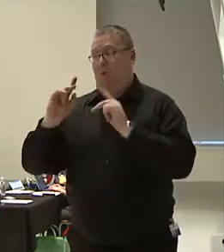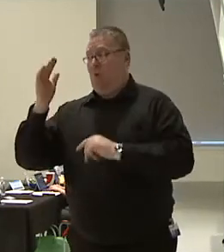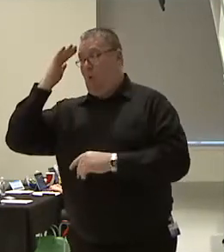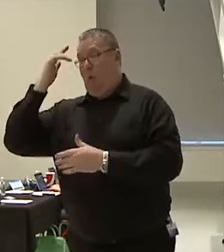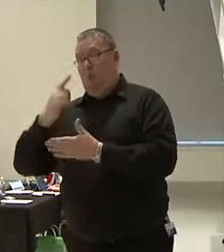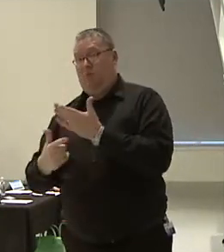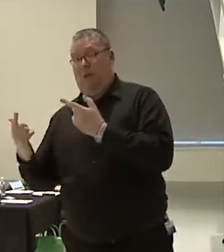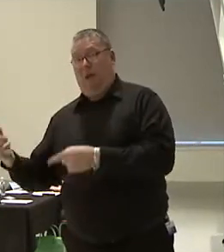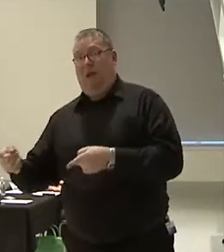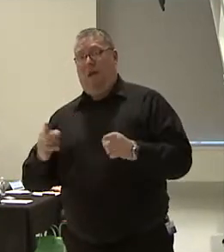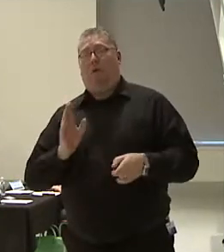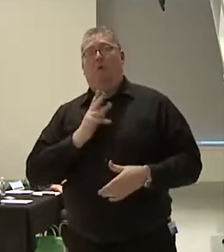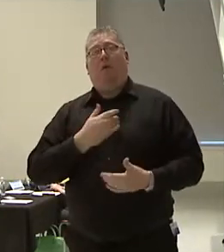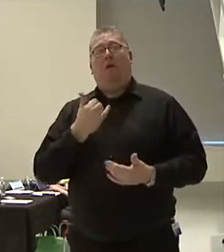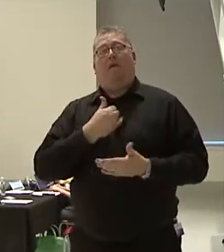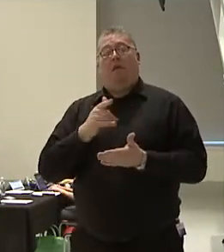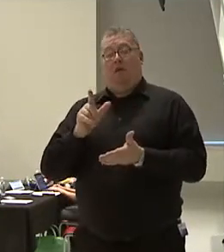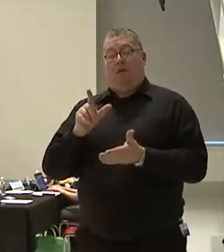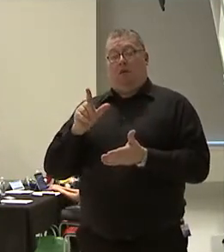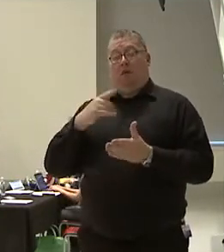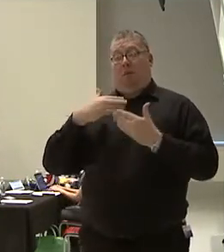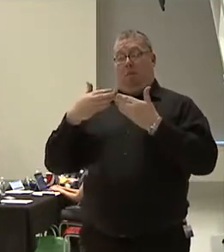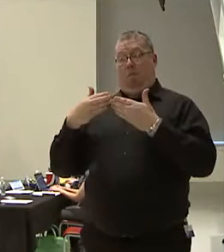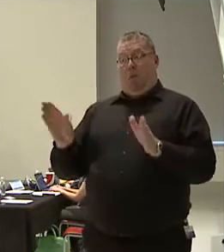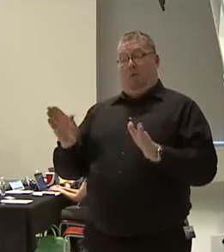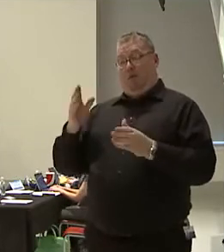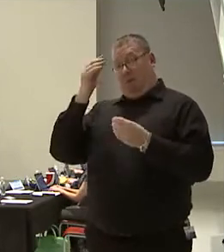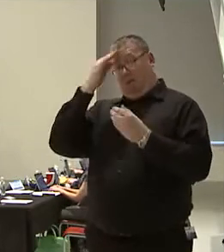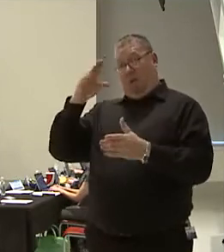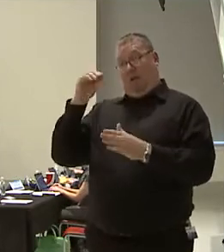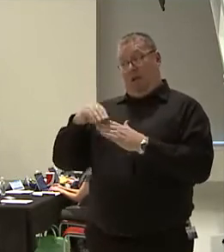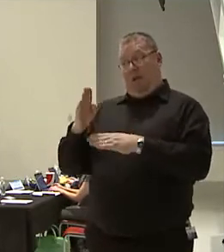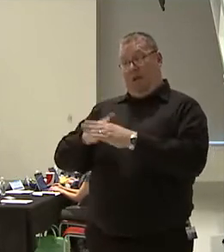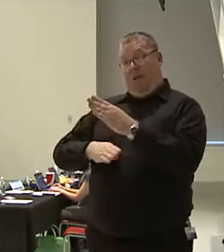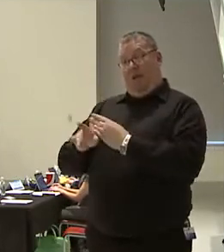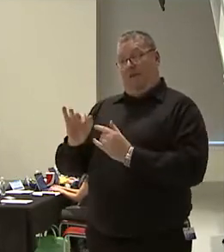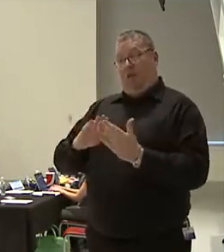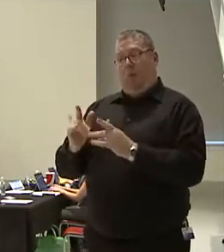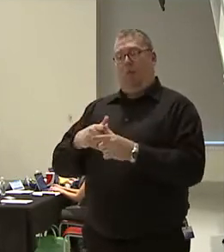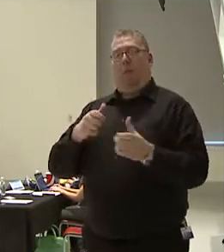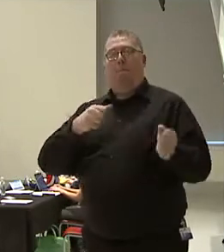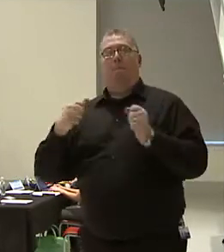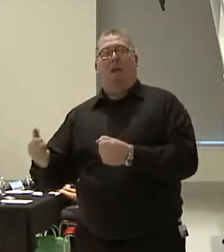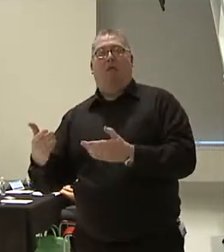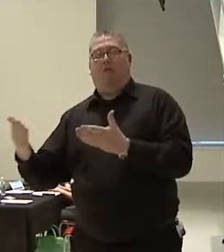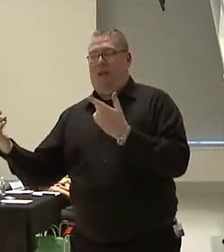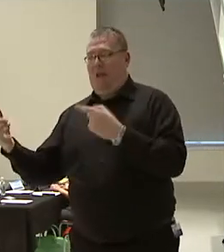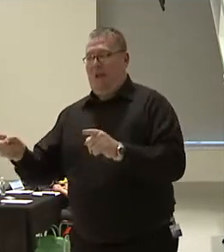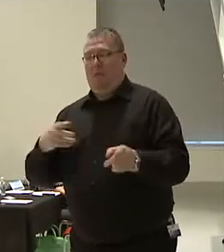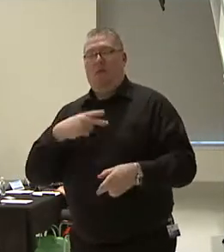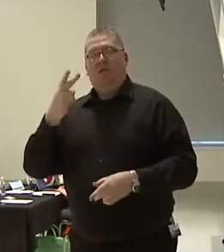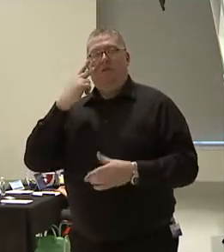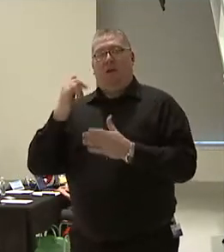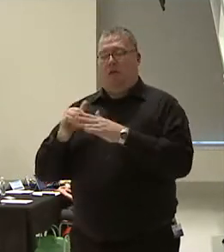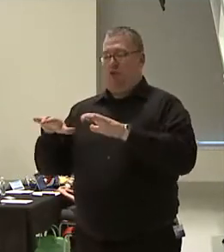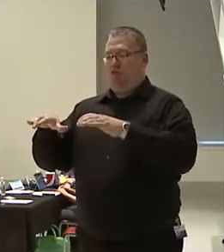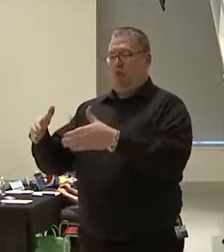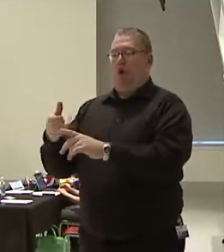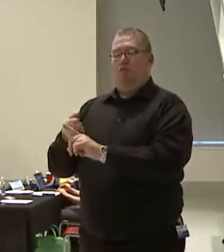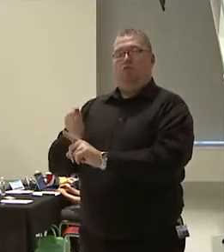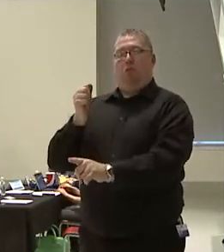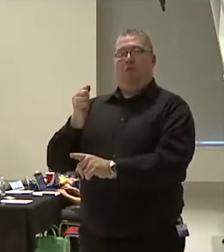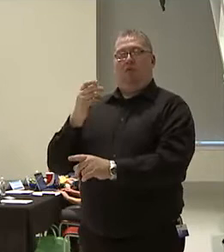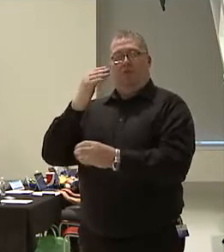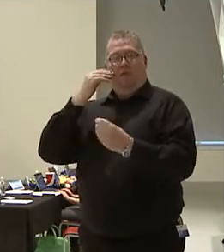happening. We put public data in the hands of the community, and really powerful things started to happen. We led an effort to crowdsource legislation for open data